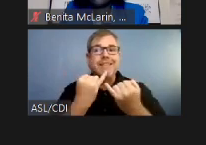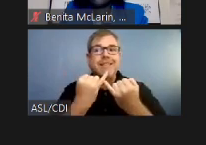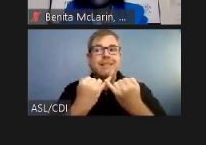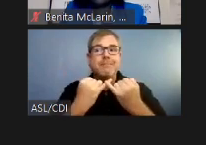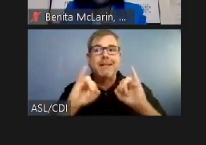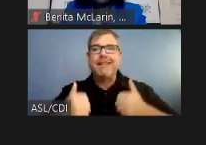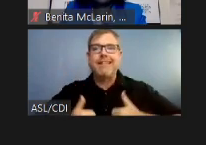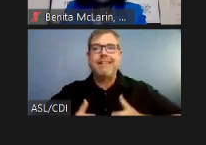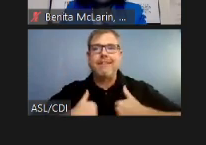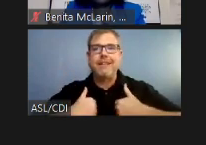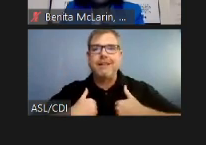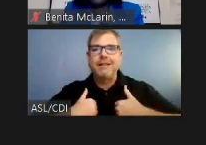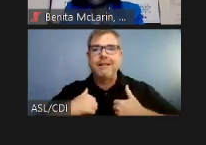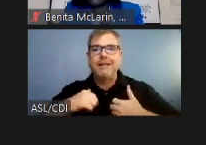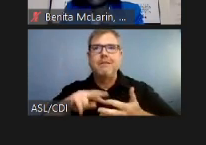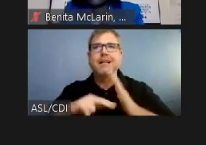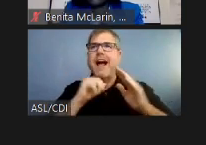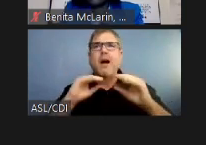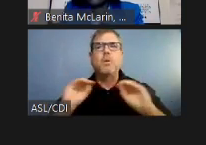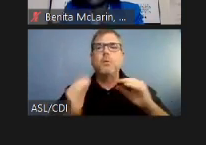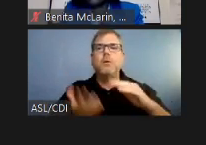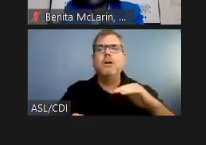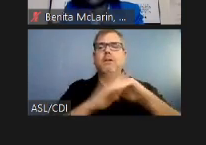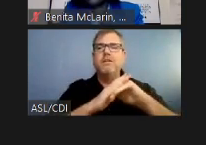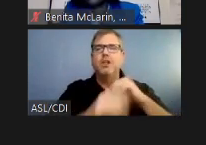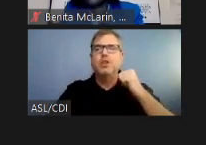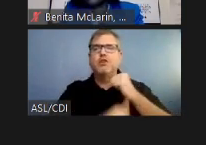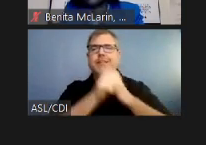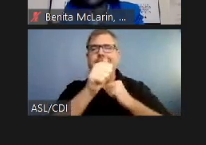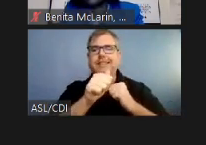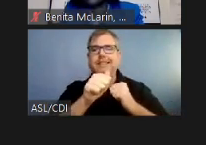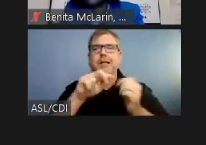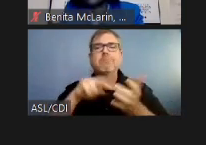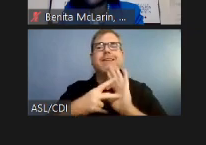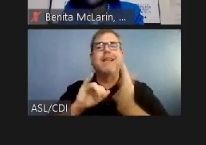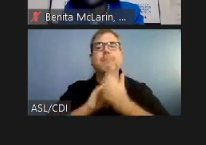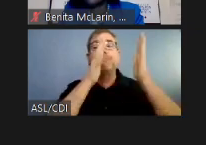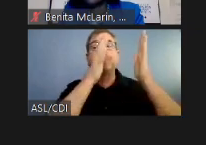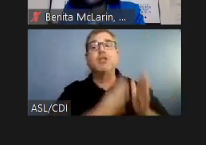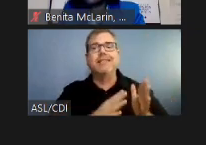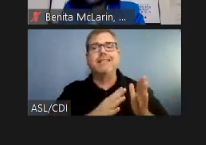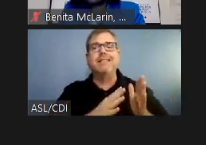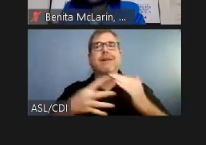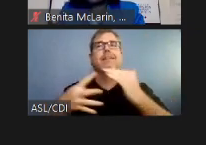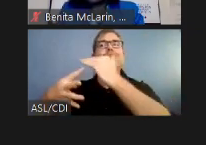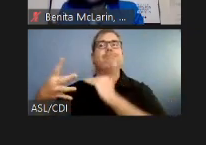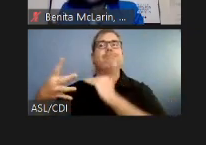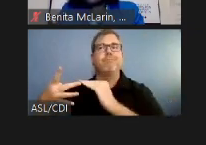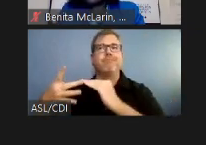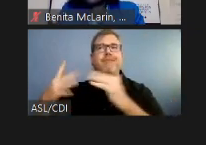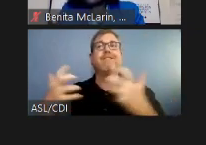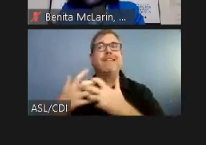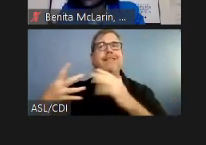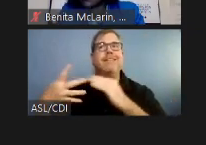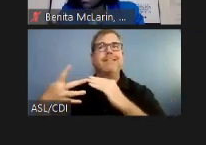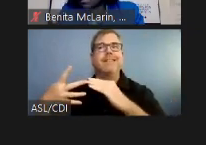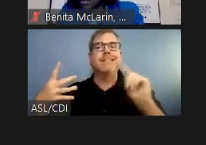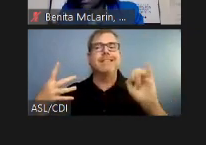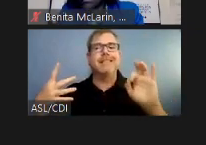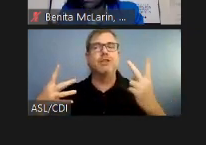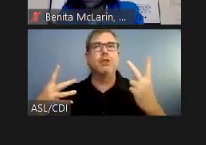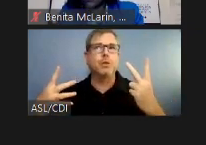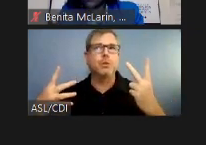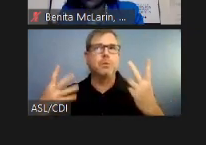January to early February. Okay, that's helpful. So based on these first two examples, it sounds like what everyone at home should do